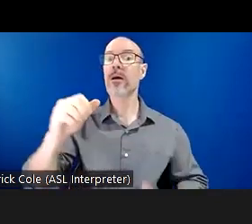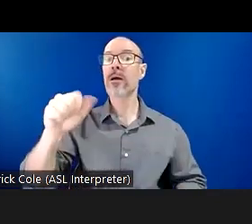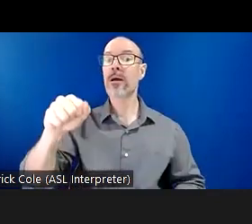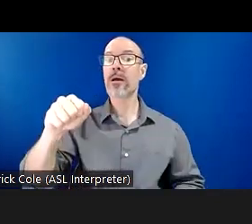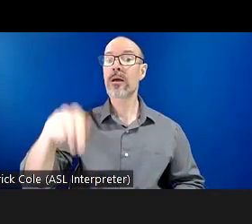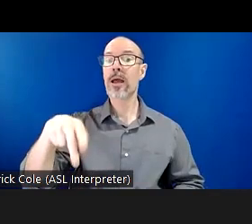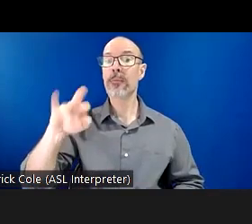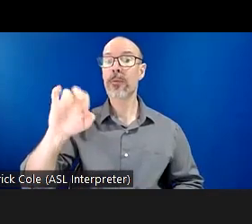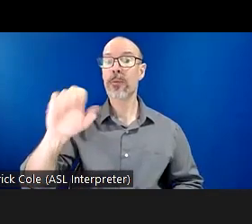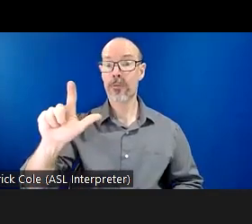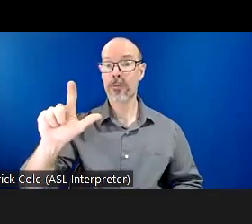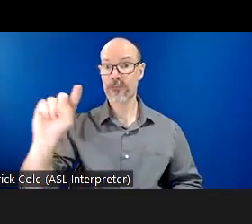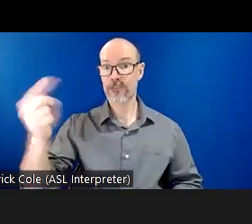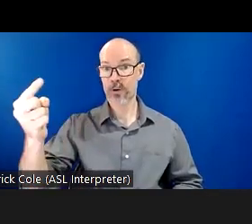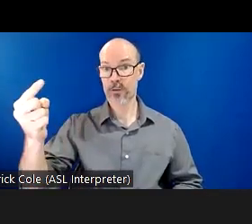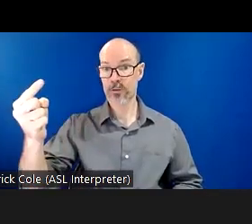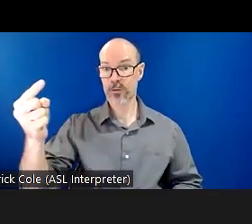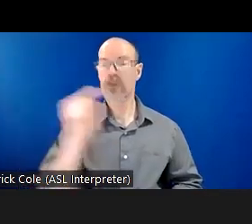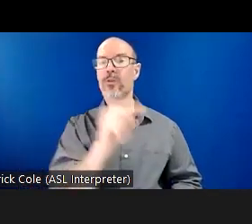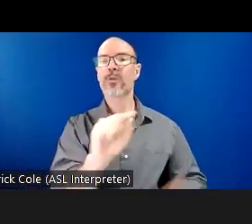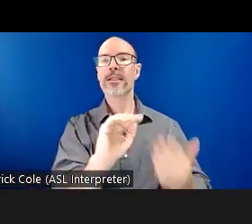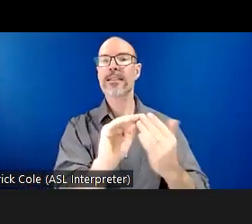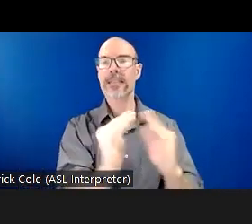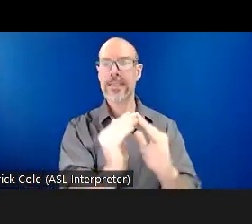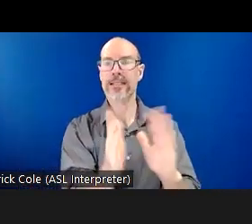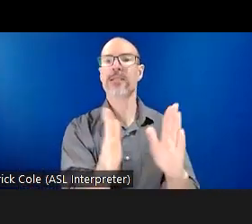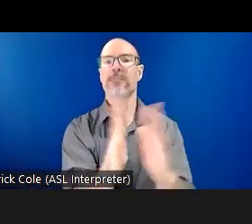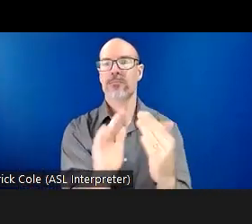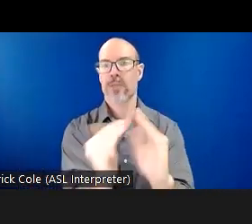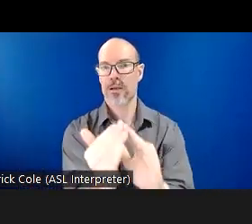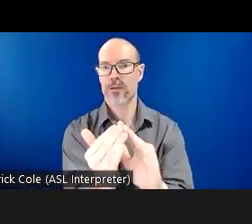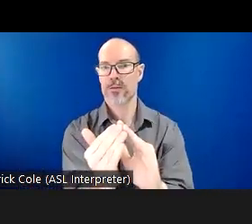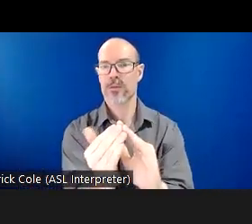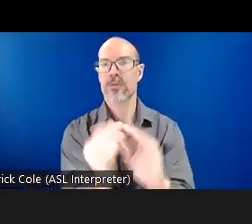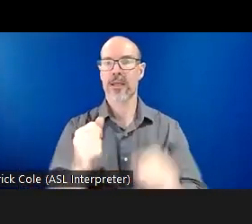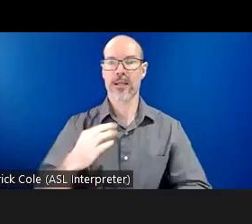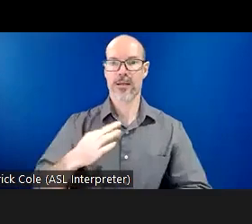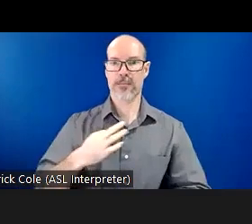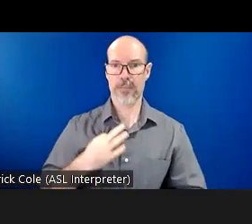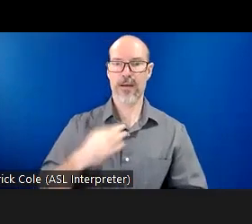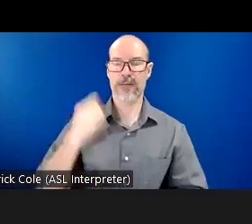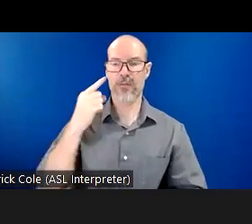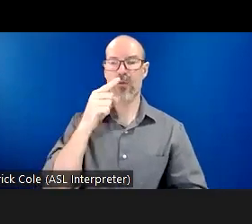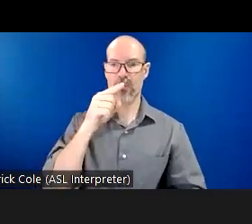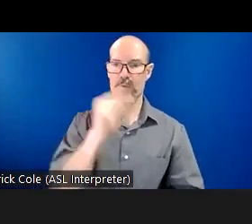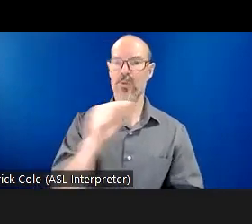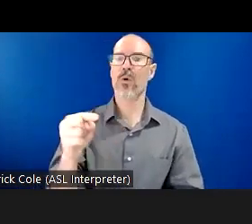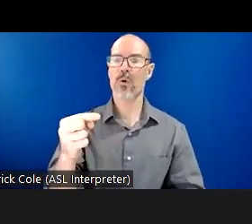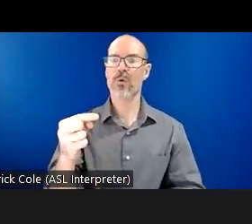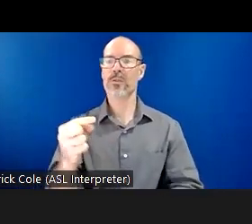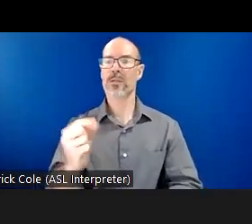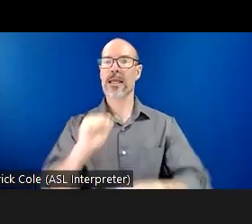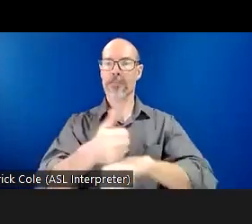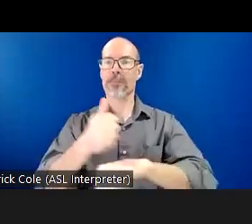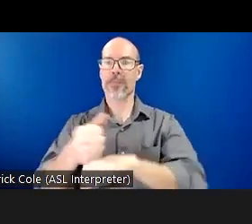to apply for the implementation grants. And those grants are divided into, I